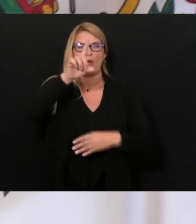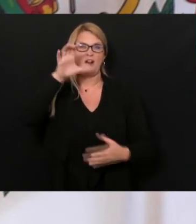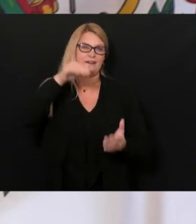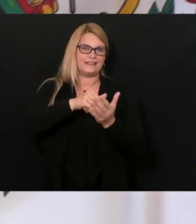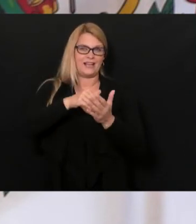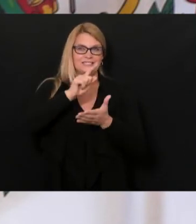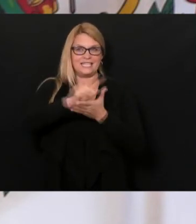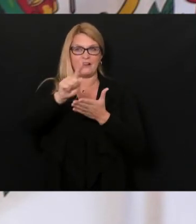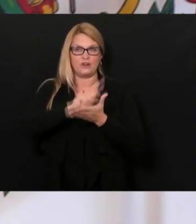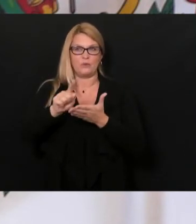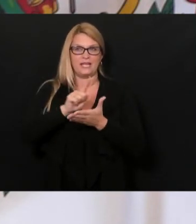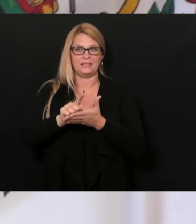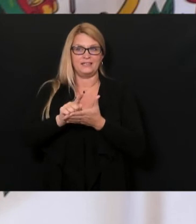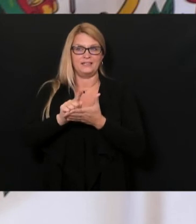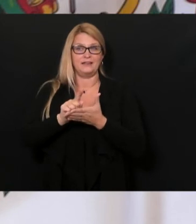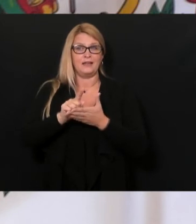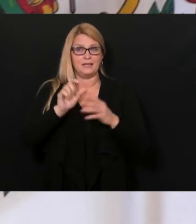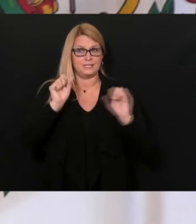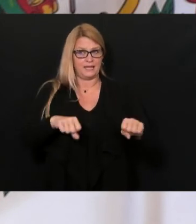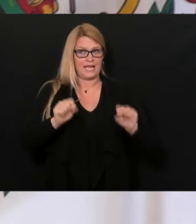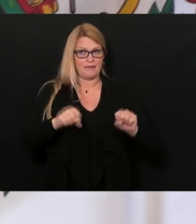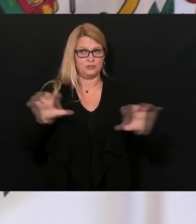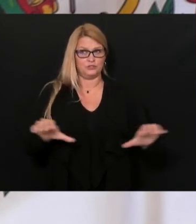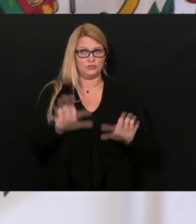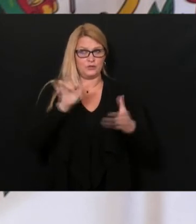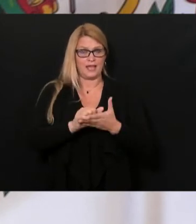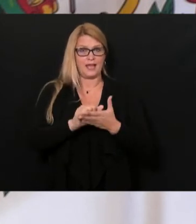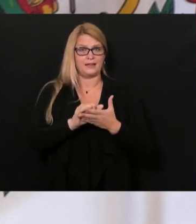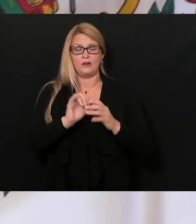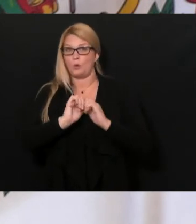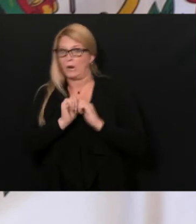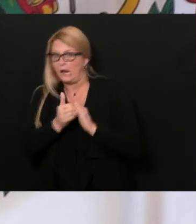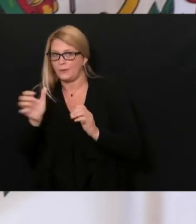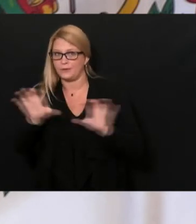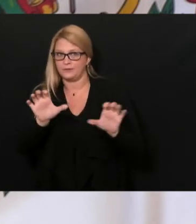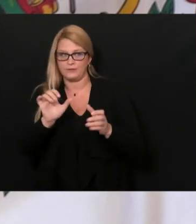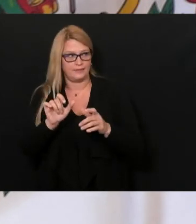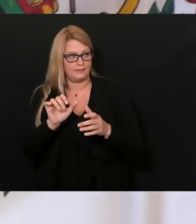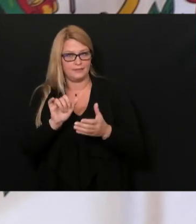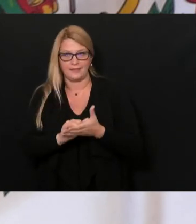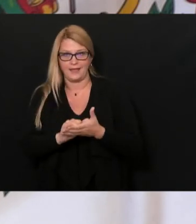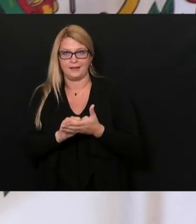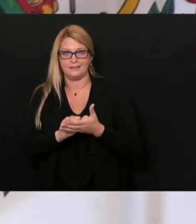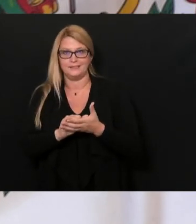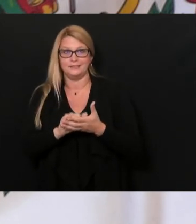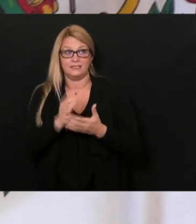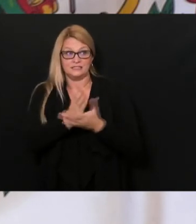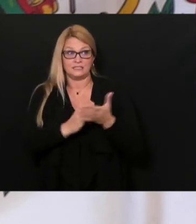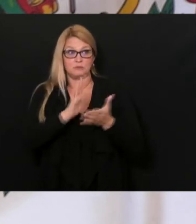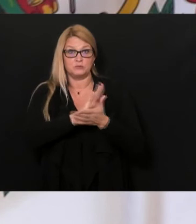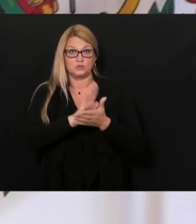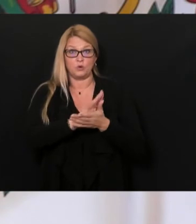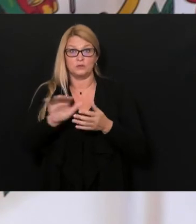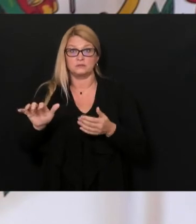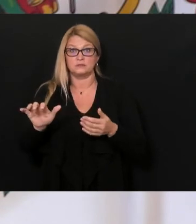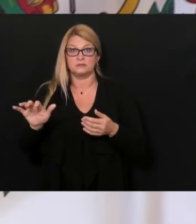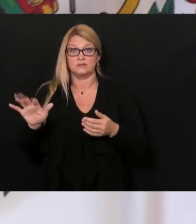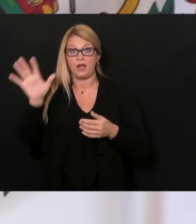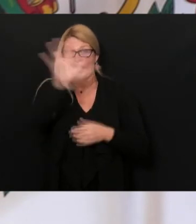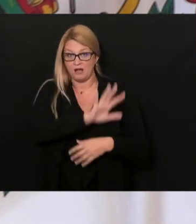And to be able to pull that off and to do it, you know, how do you do it? Well, they do it at some schools across the country that are doing